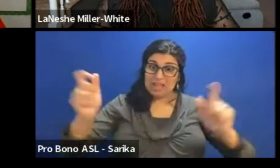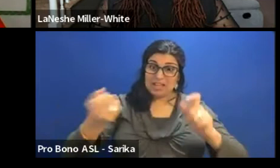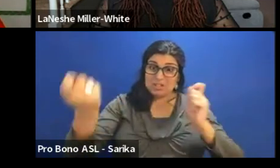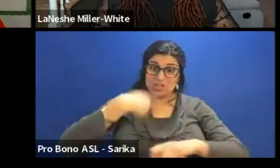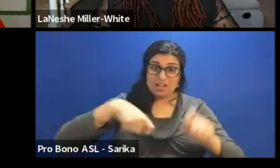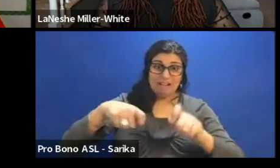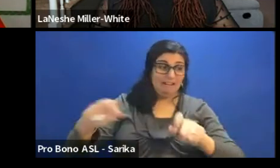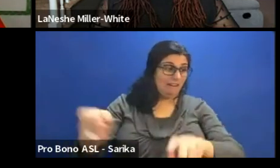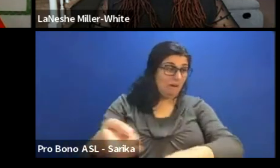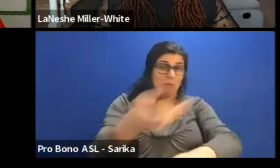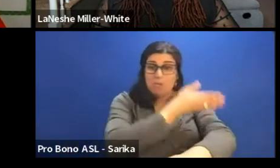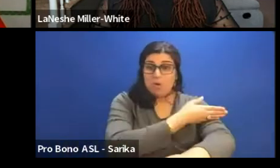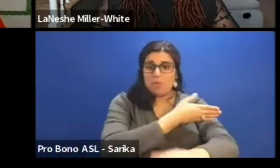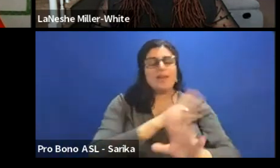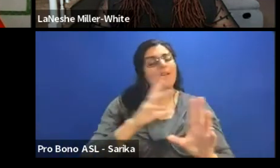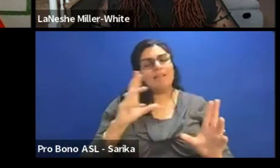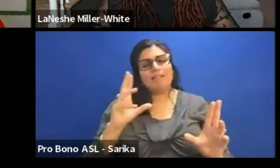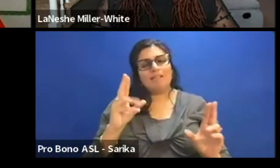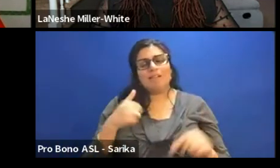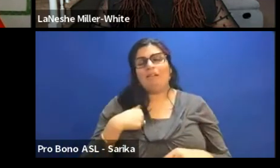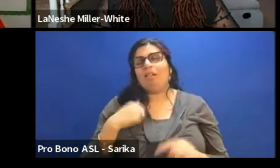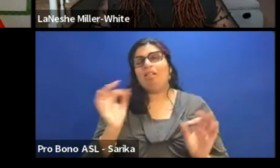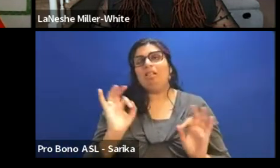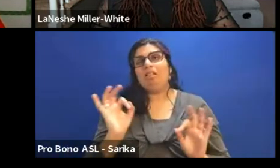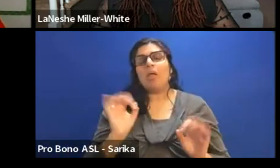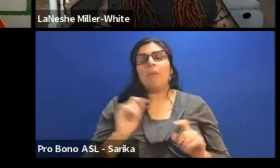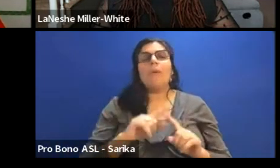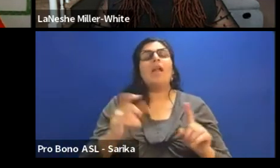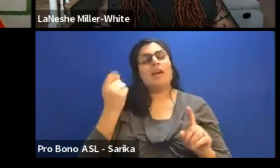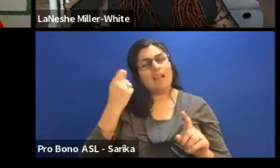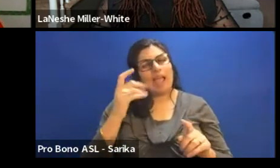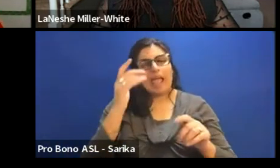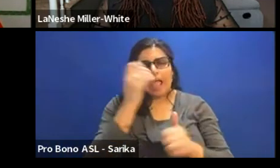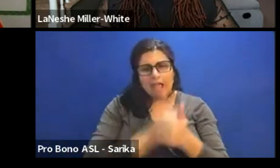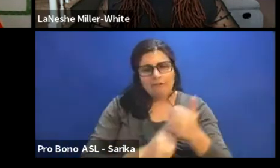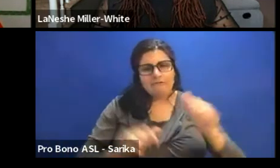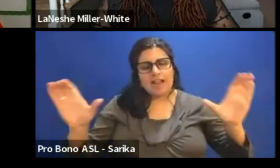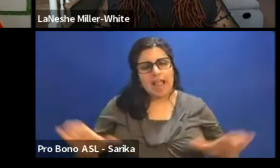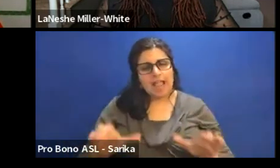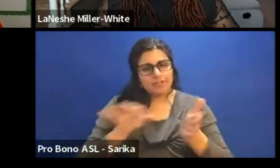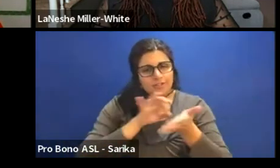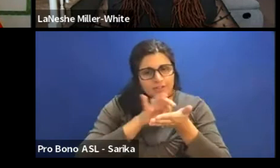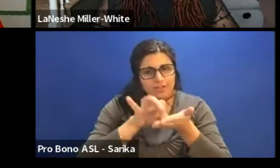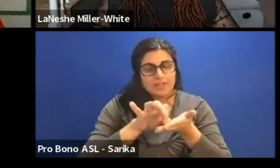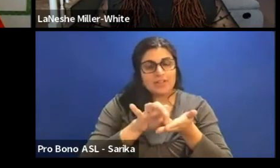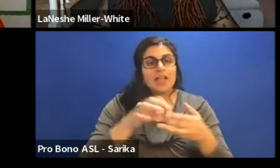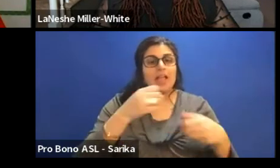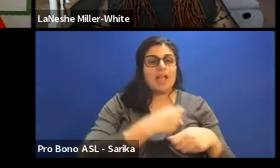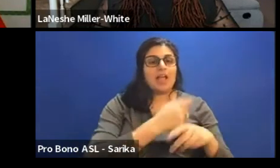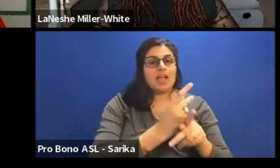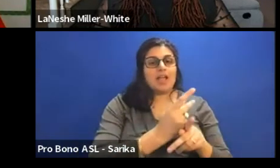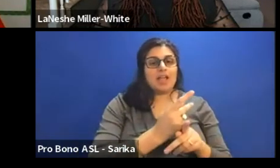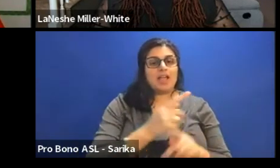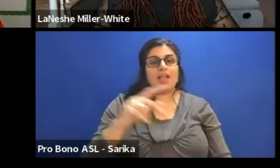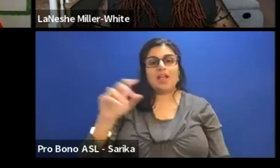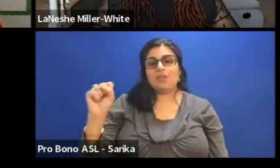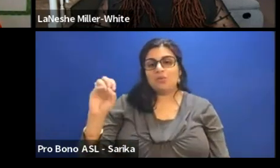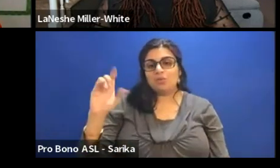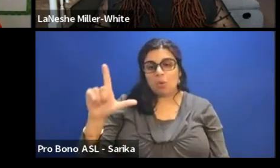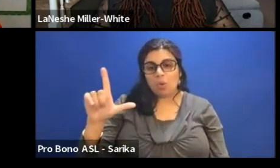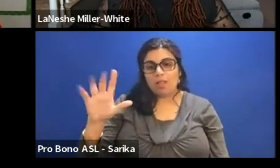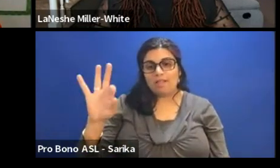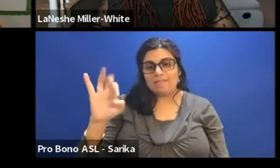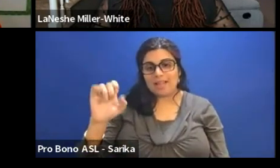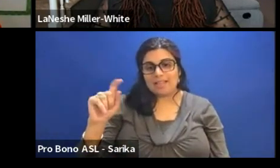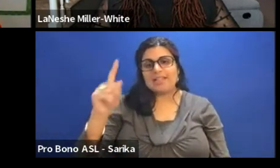but every action counts. I produced a soul project during the Soul Fest, which is a